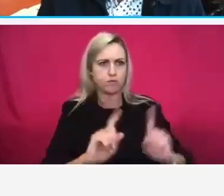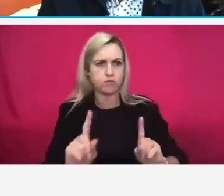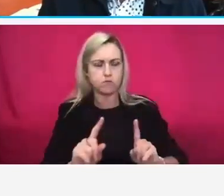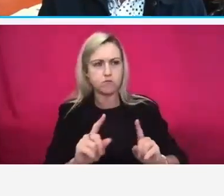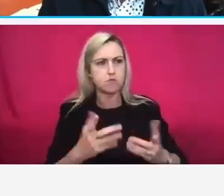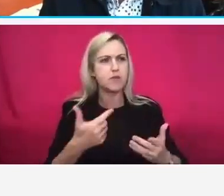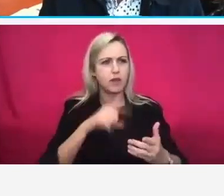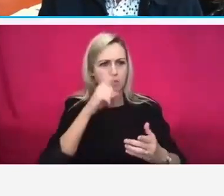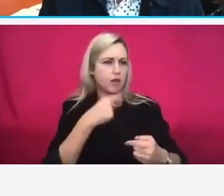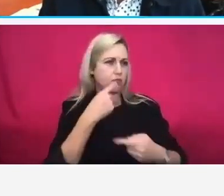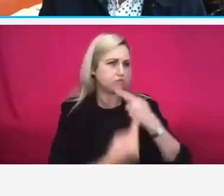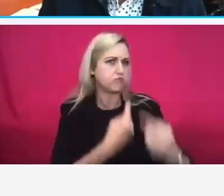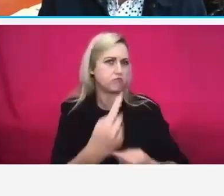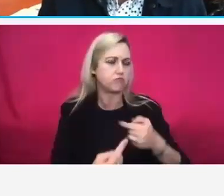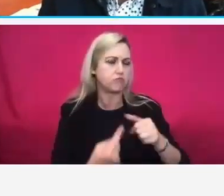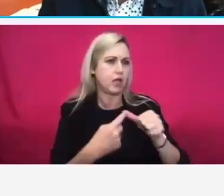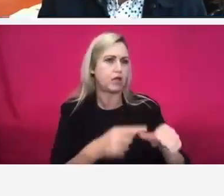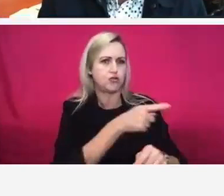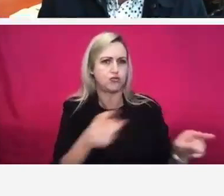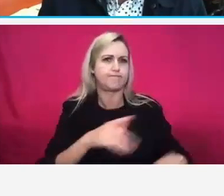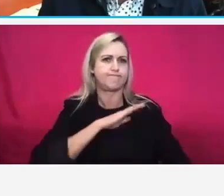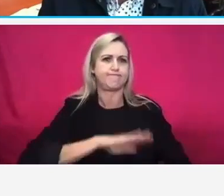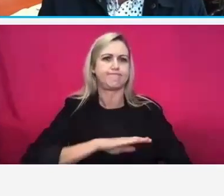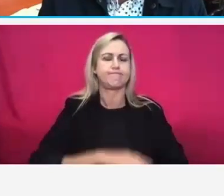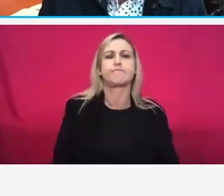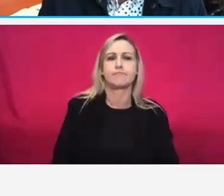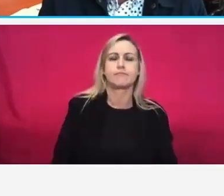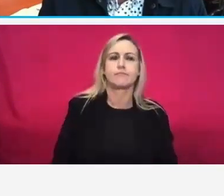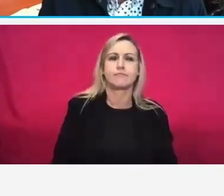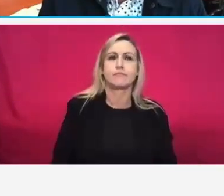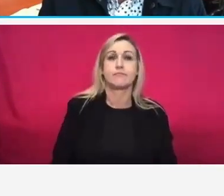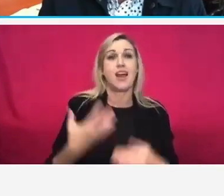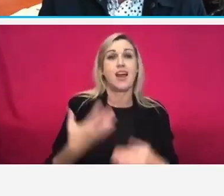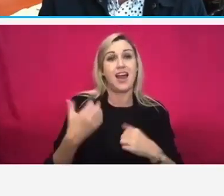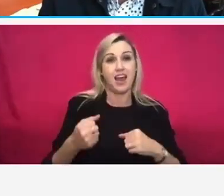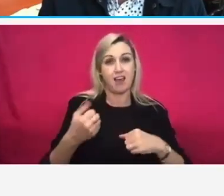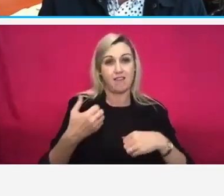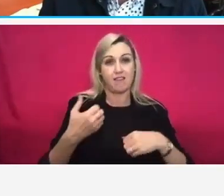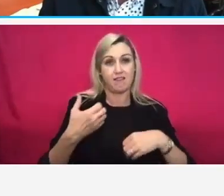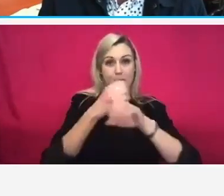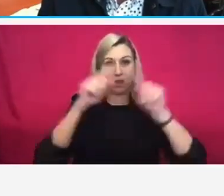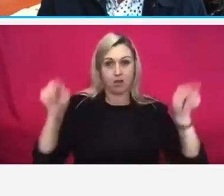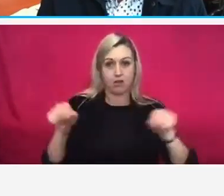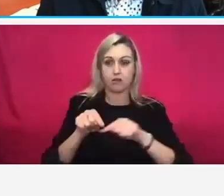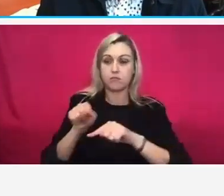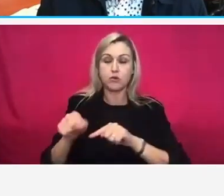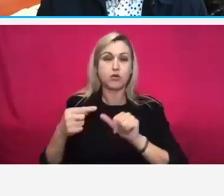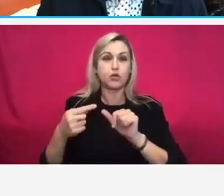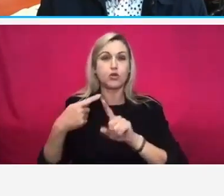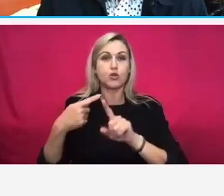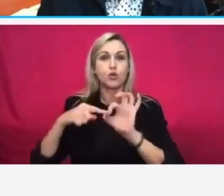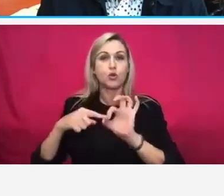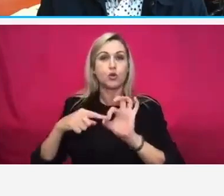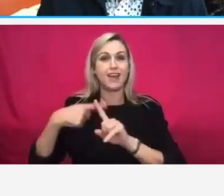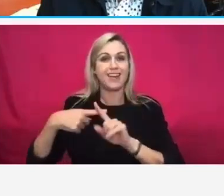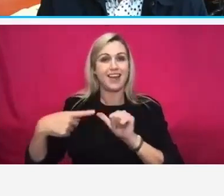can. So please use the Q&A functions to submit questions to us.